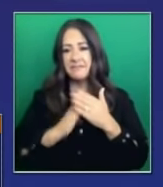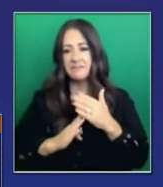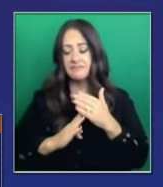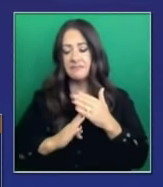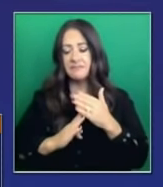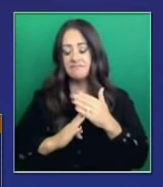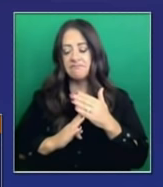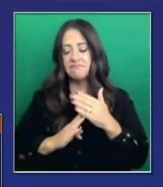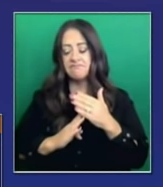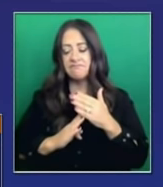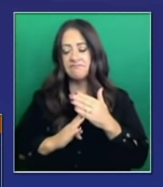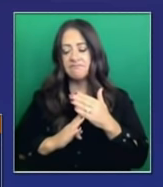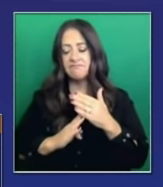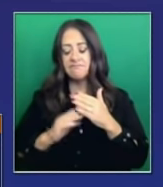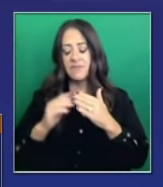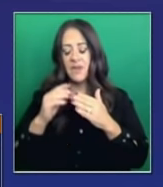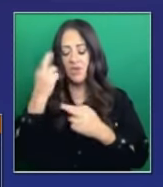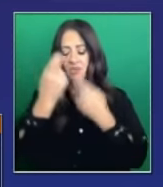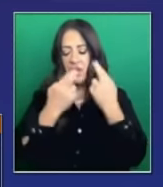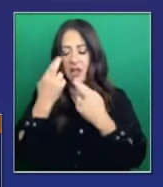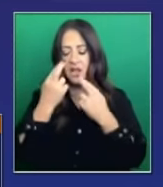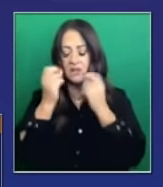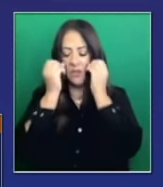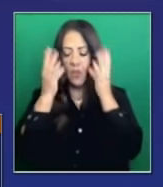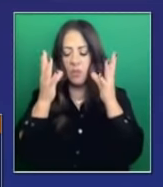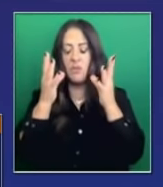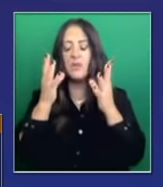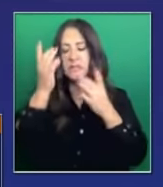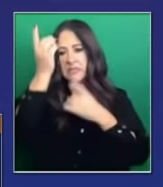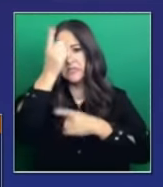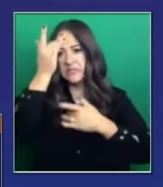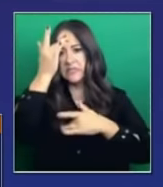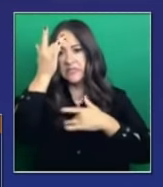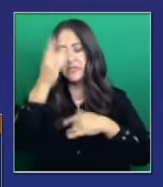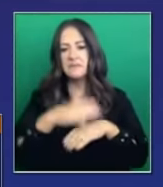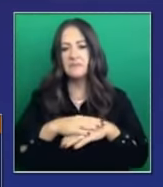this disease took a 41-year-old's life. It was